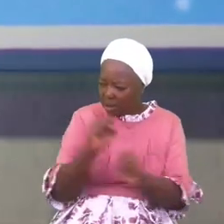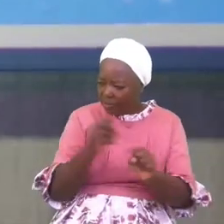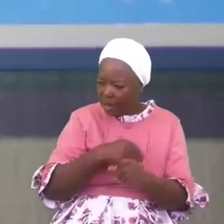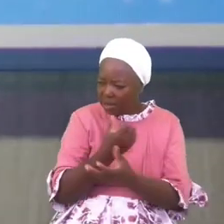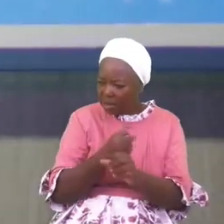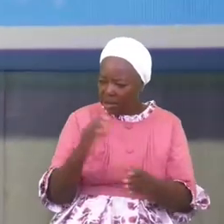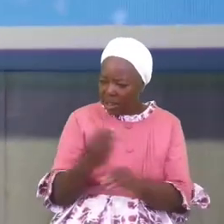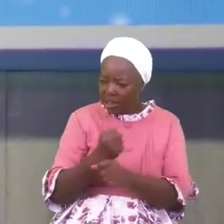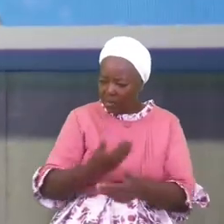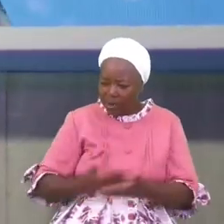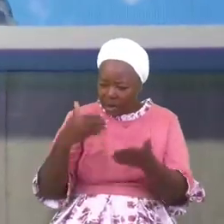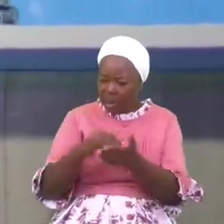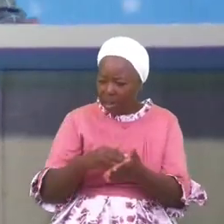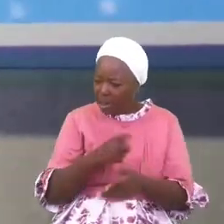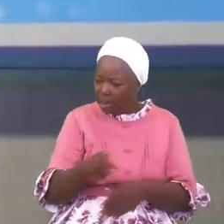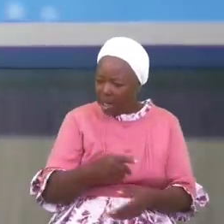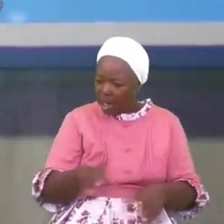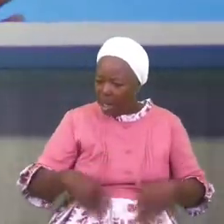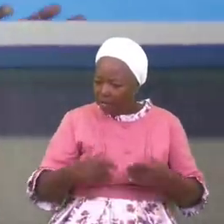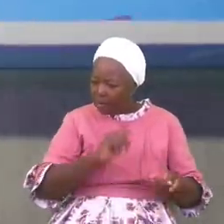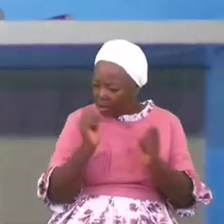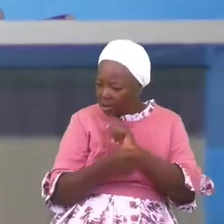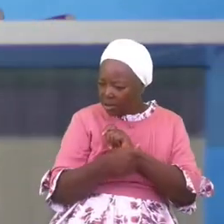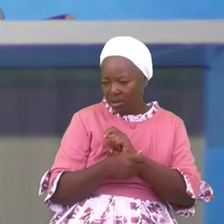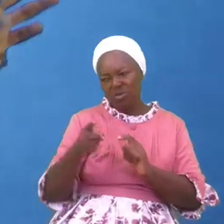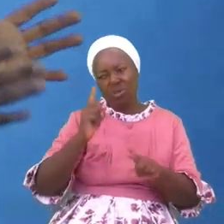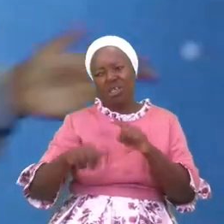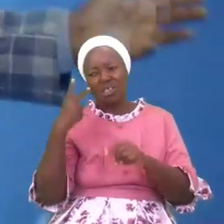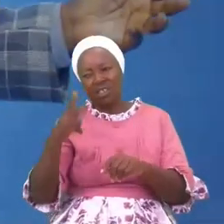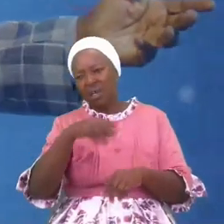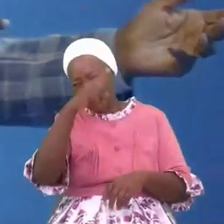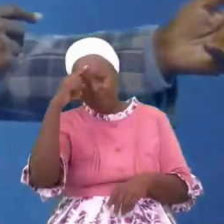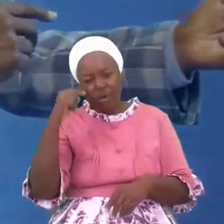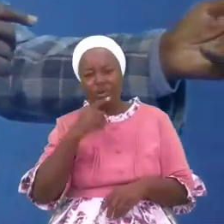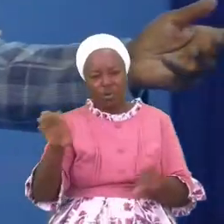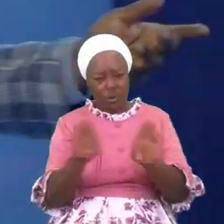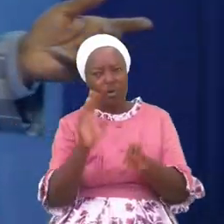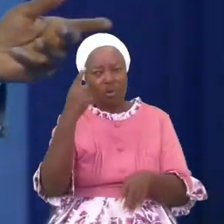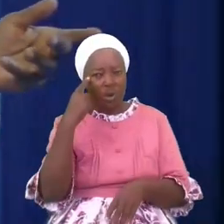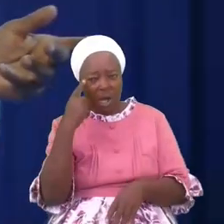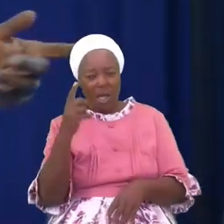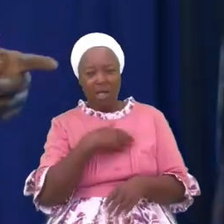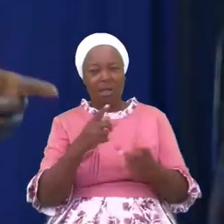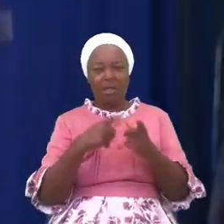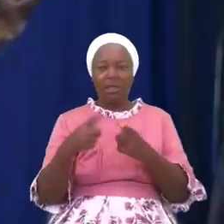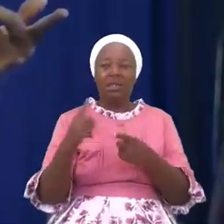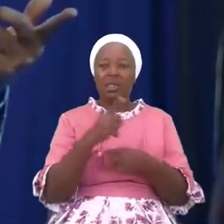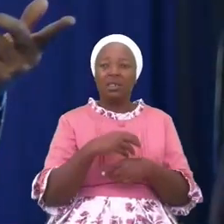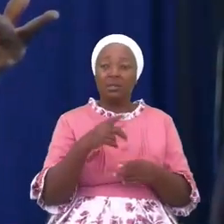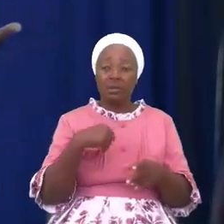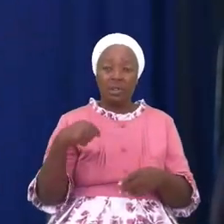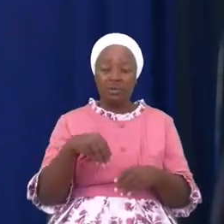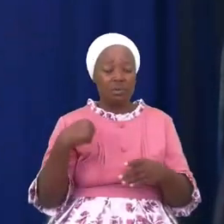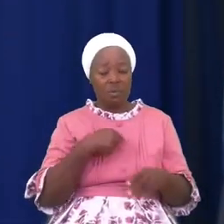because you deliberately close your eyes. As we're pray and we say in Jesus' name, and the final amen, got